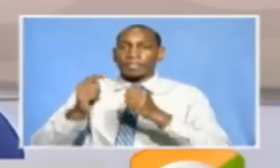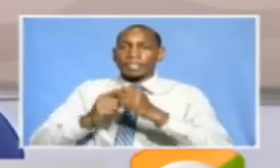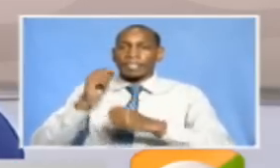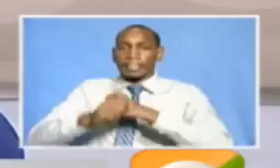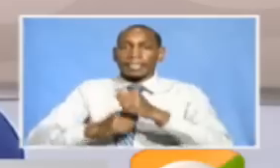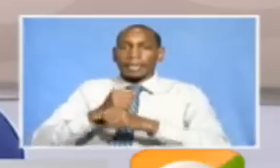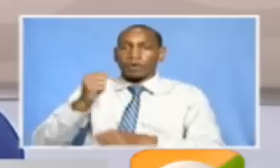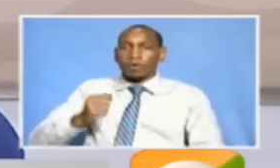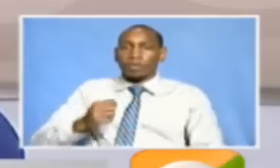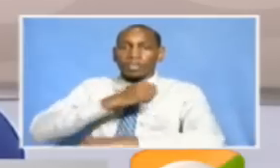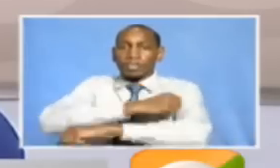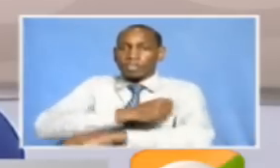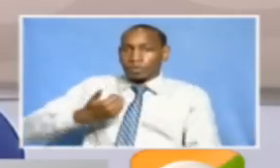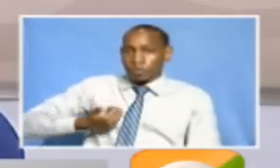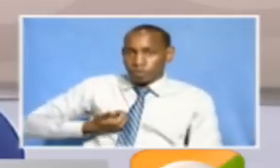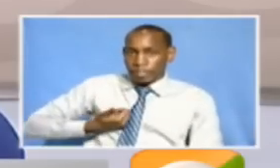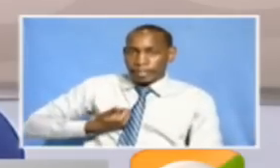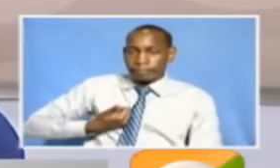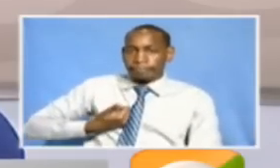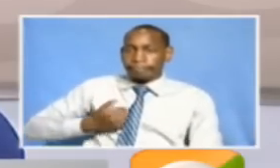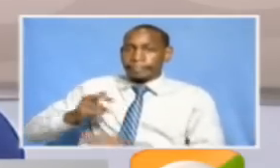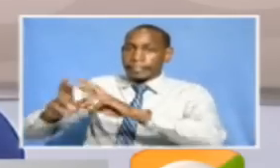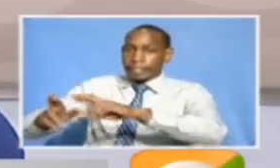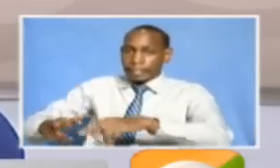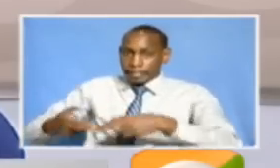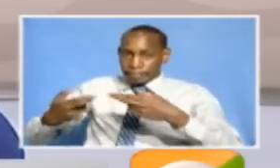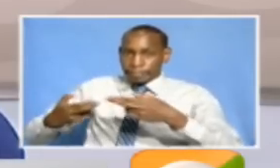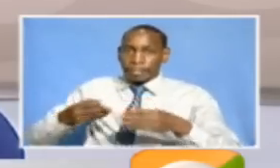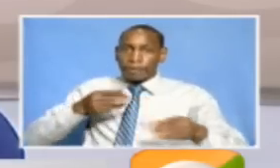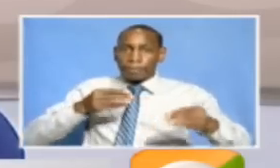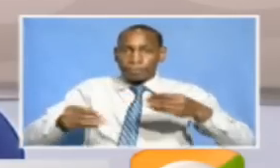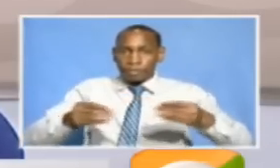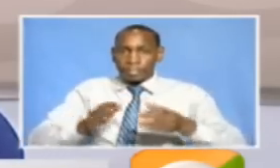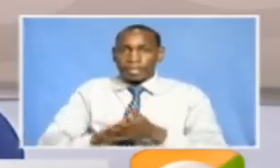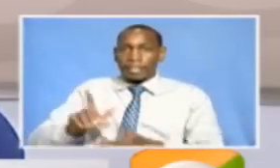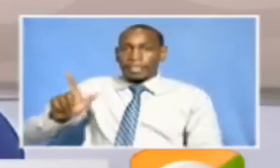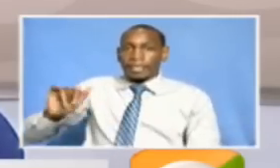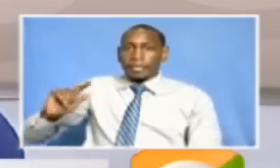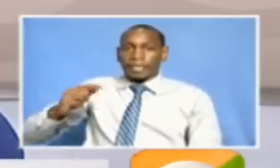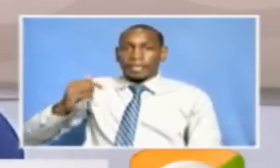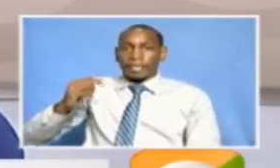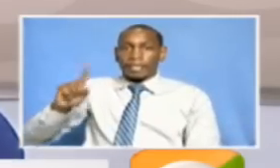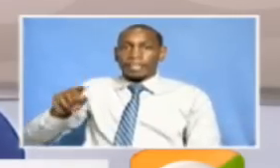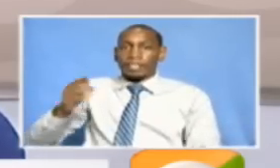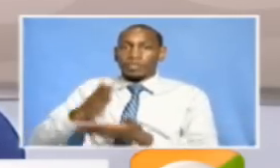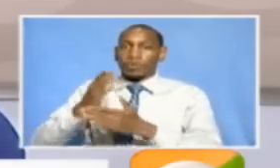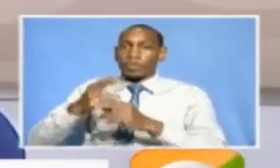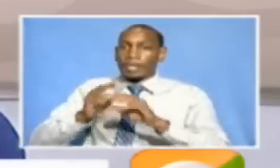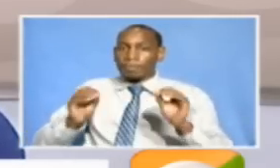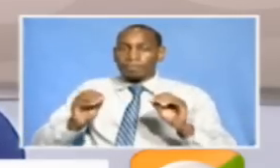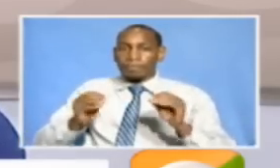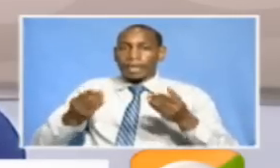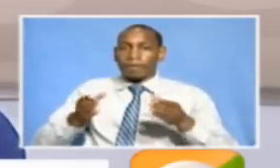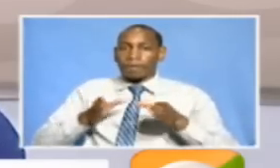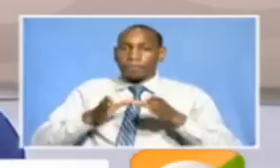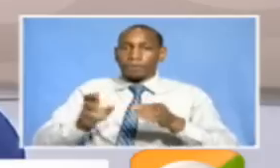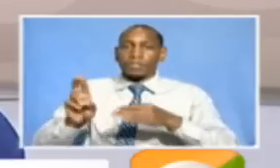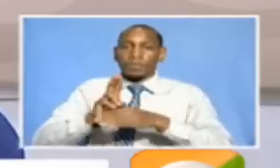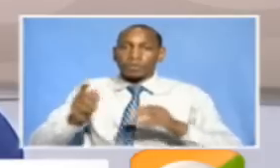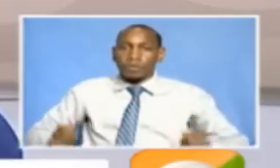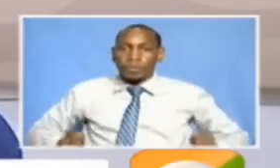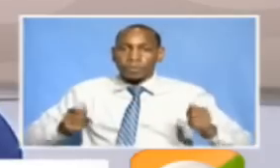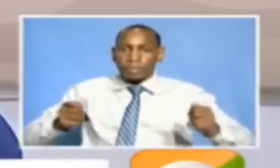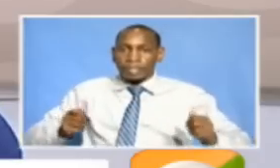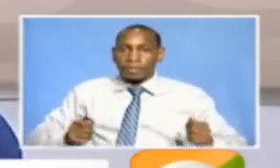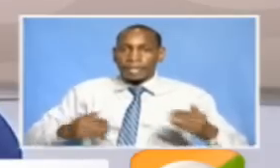16-year-old schoolgirl was gang raped in Busia. Liz, not her real name, was confined to a wheelchair after the